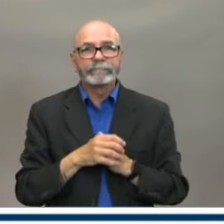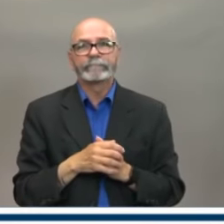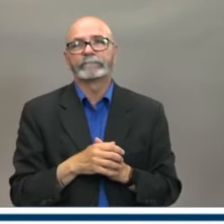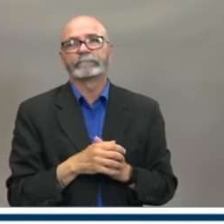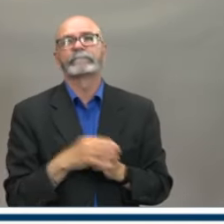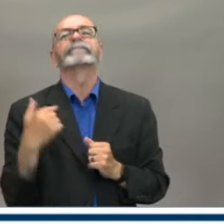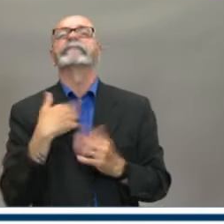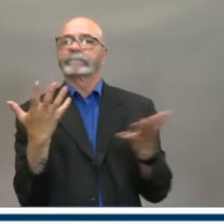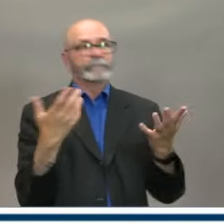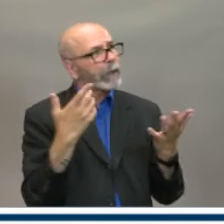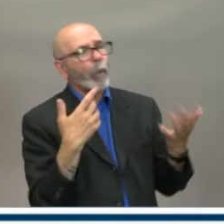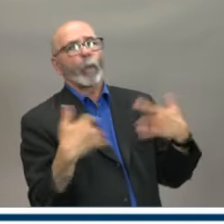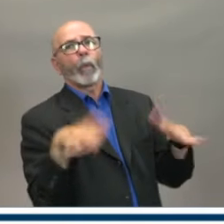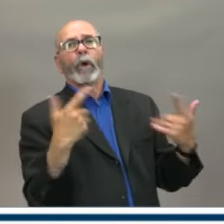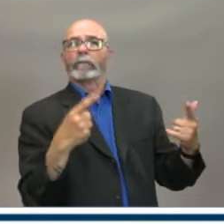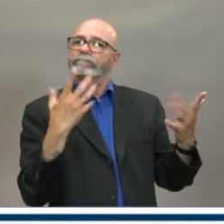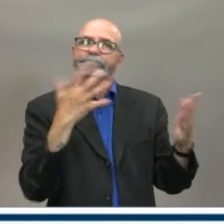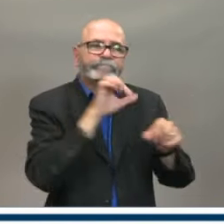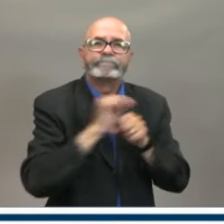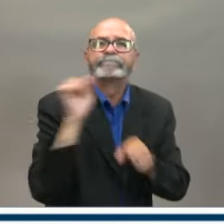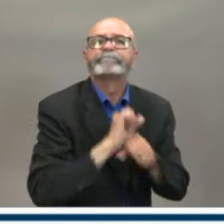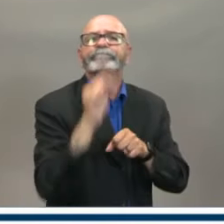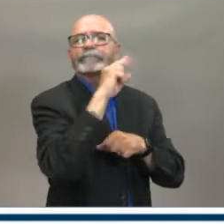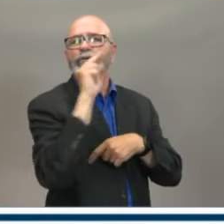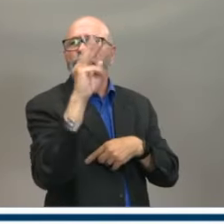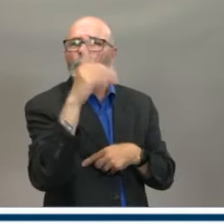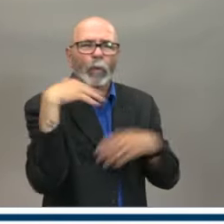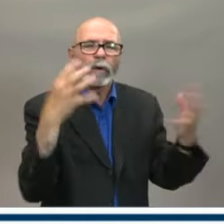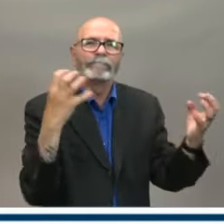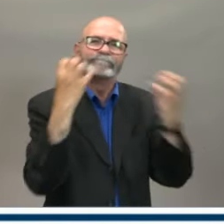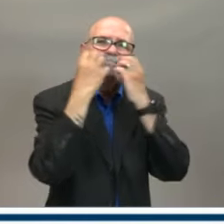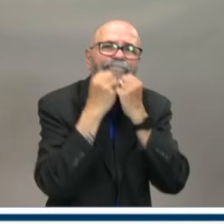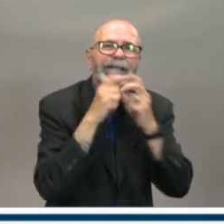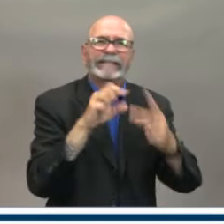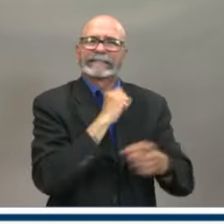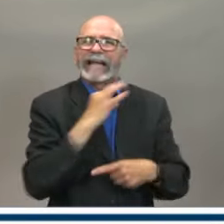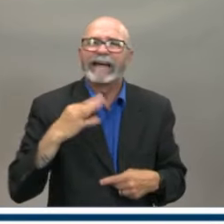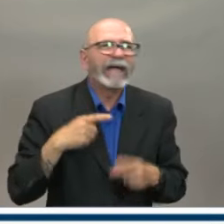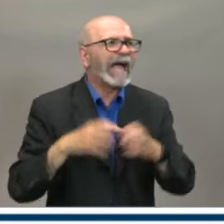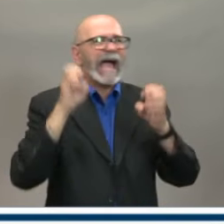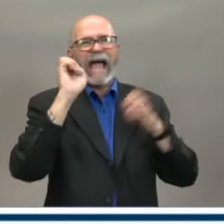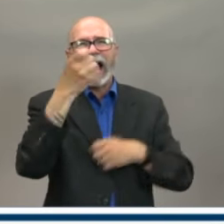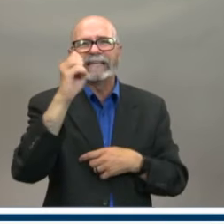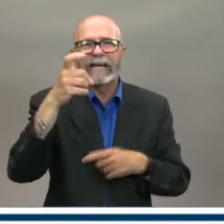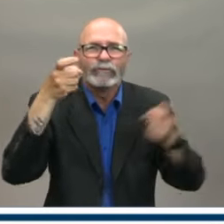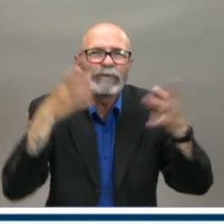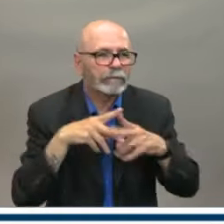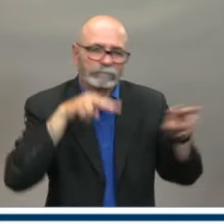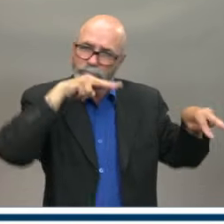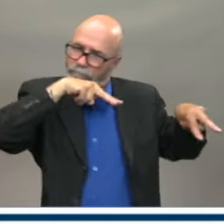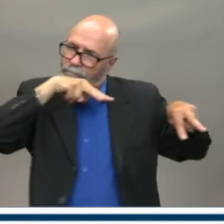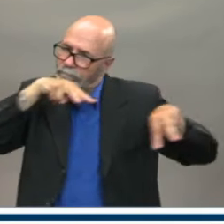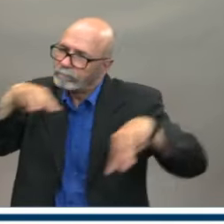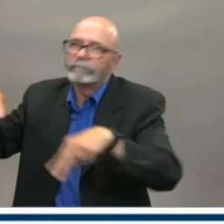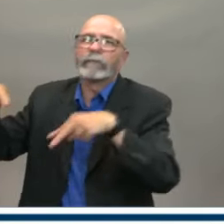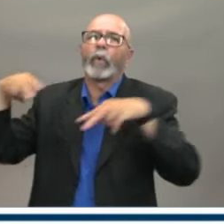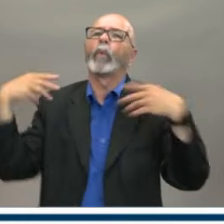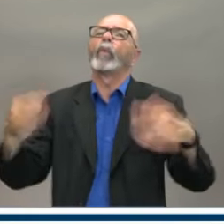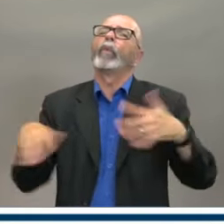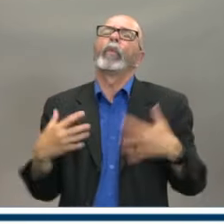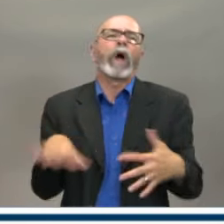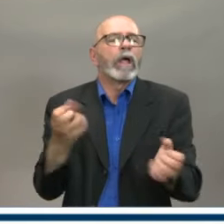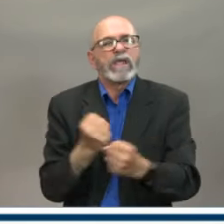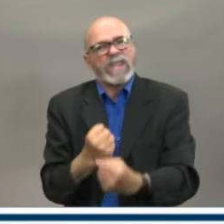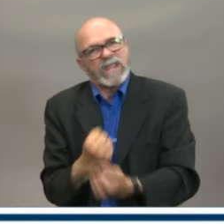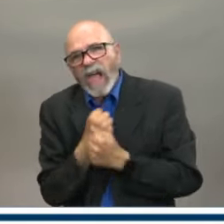the work that staff was doing and the executive director was doing to provide them care in a loving environment. But